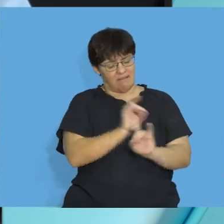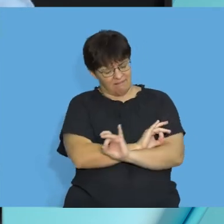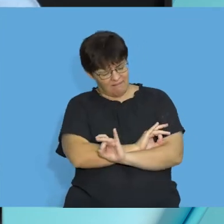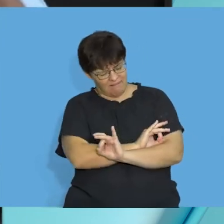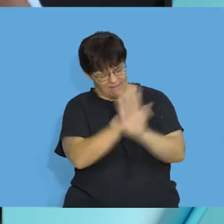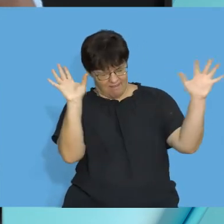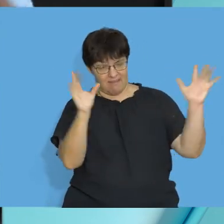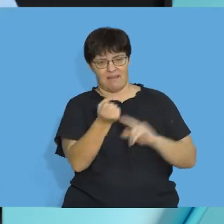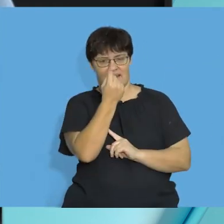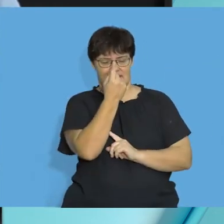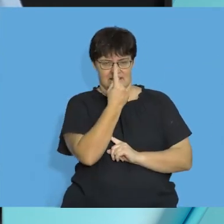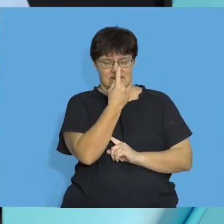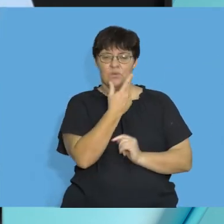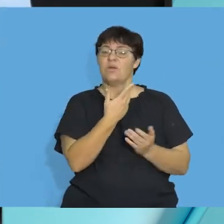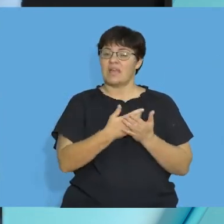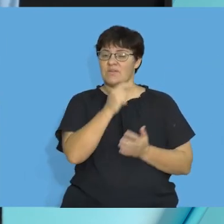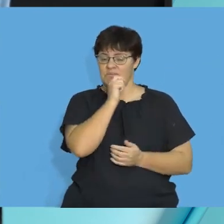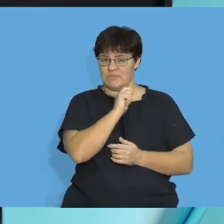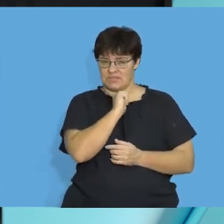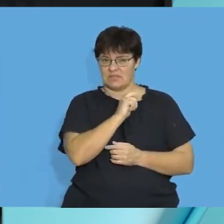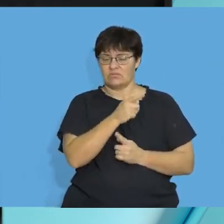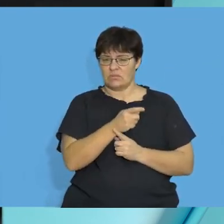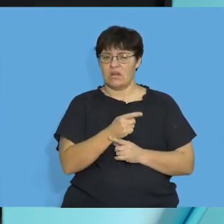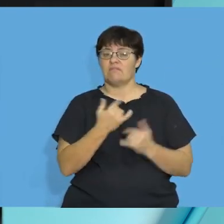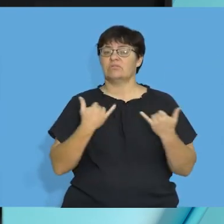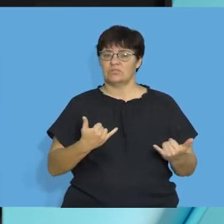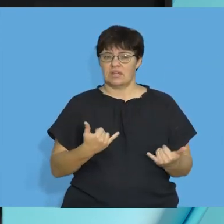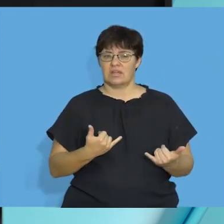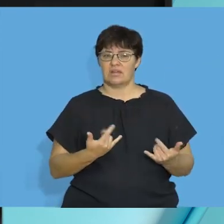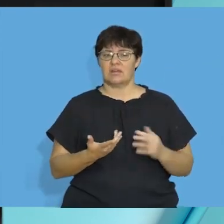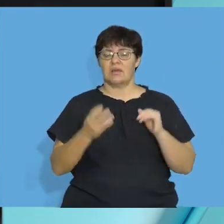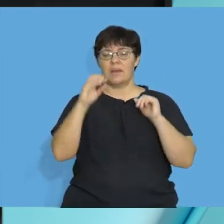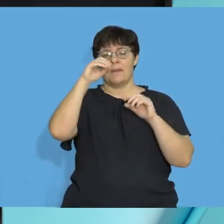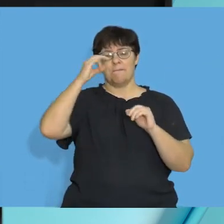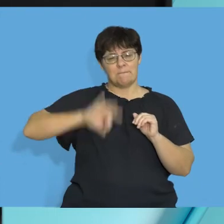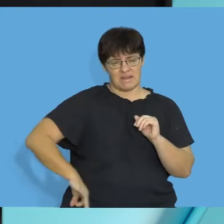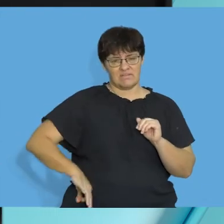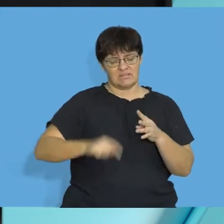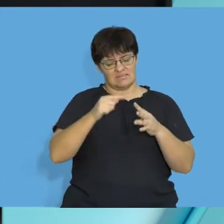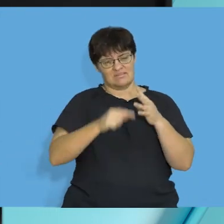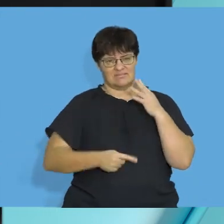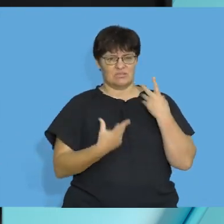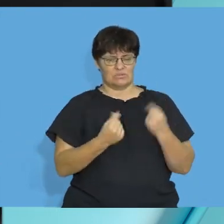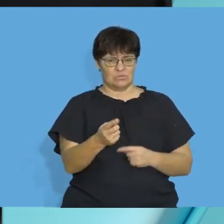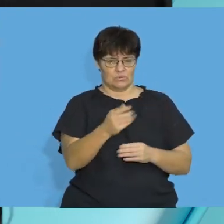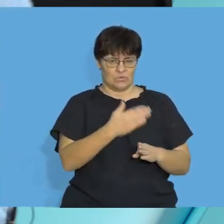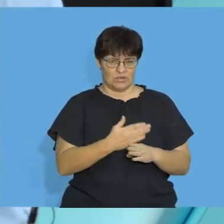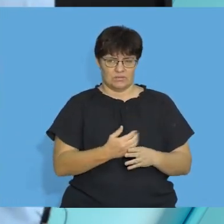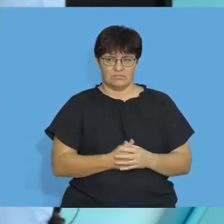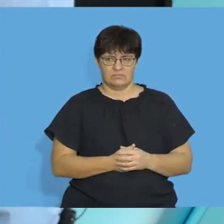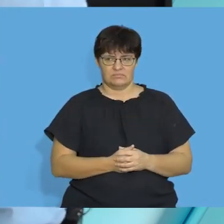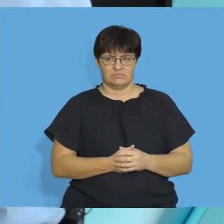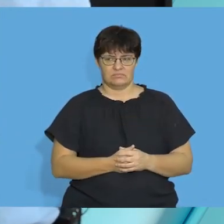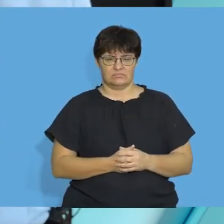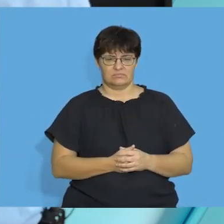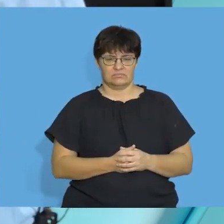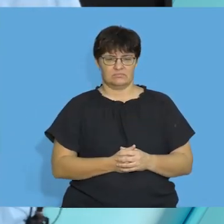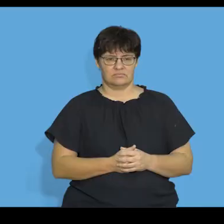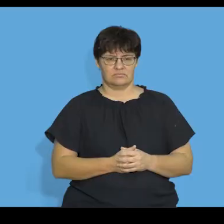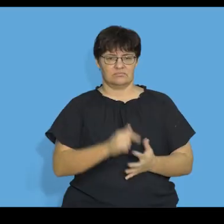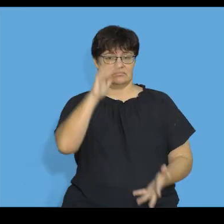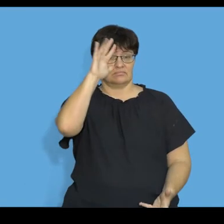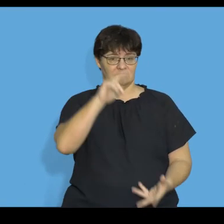us, making it useful so that we can today have benefits of the work that he did. Now, final thing, summary